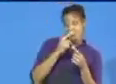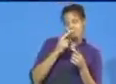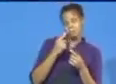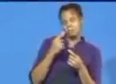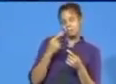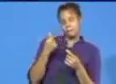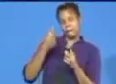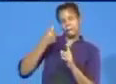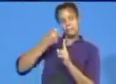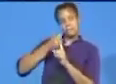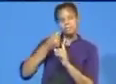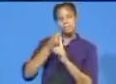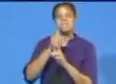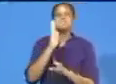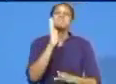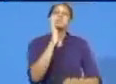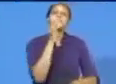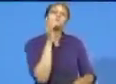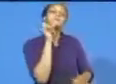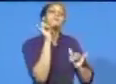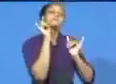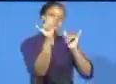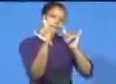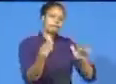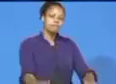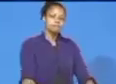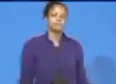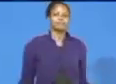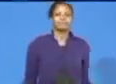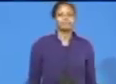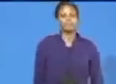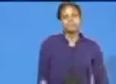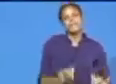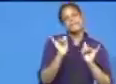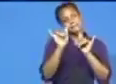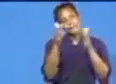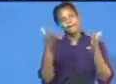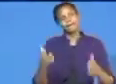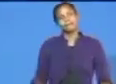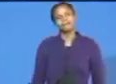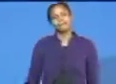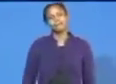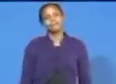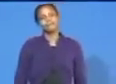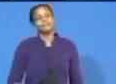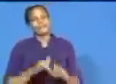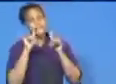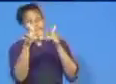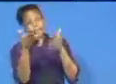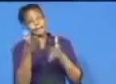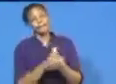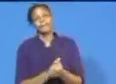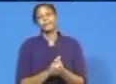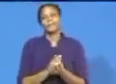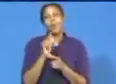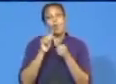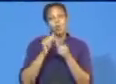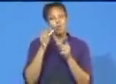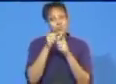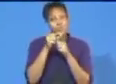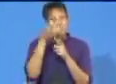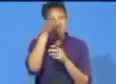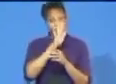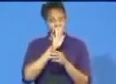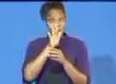himself. Tande. I mean, I'm sorry, I'm speaking to Lehi. You could stay there. When the word of God comes to